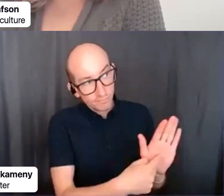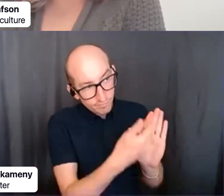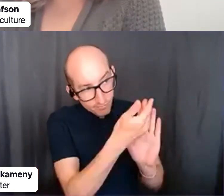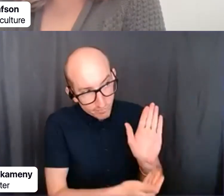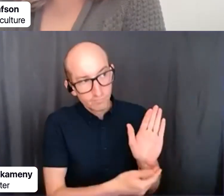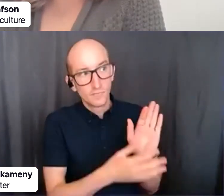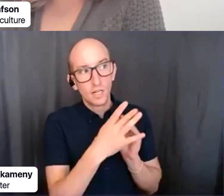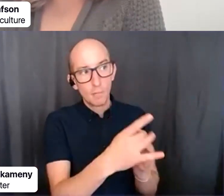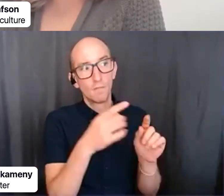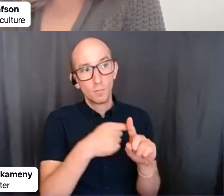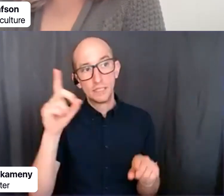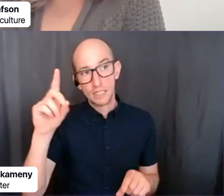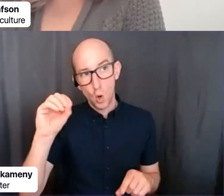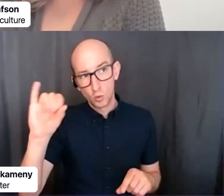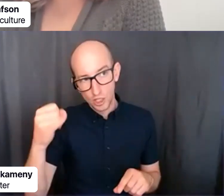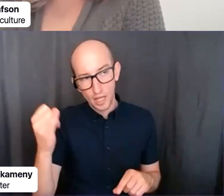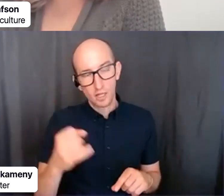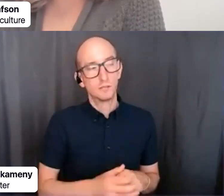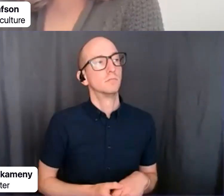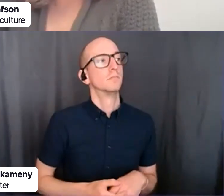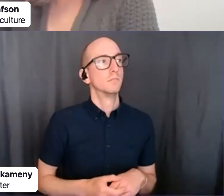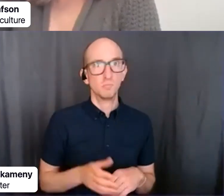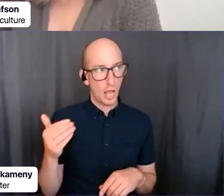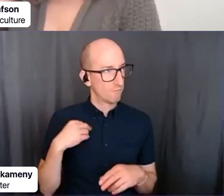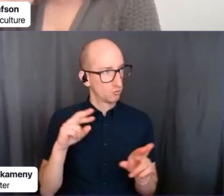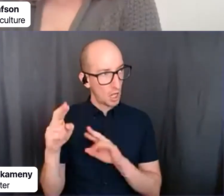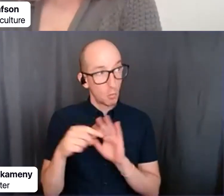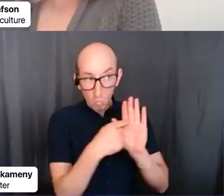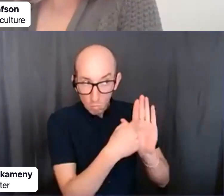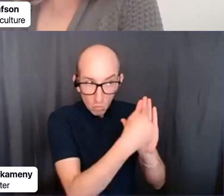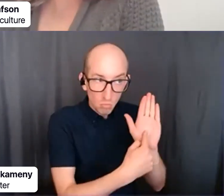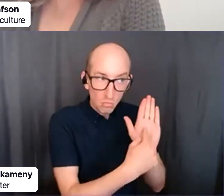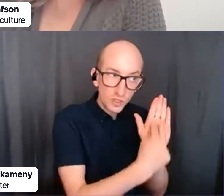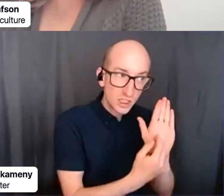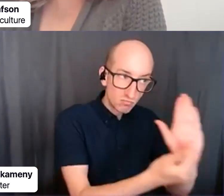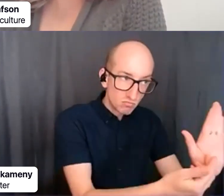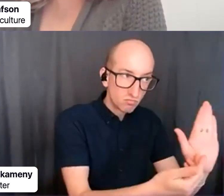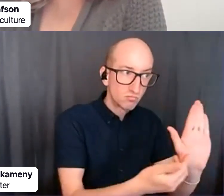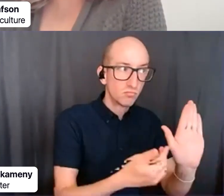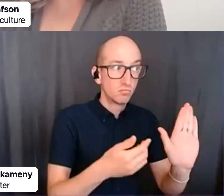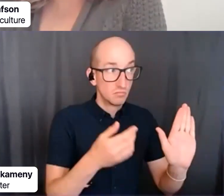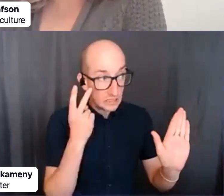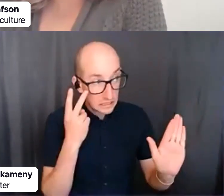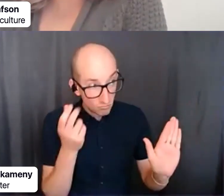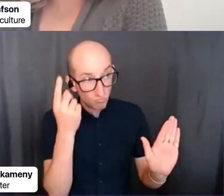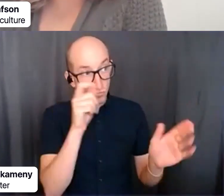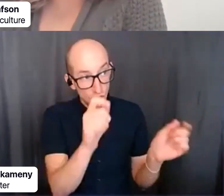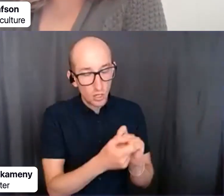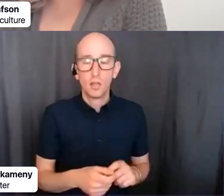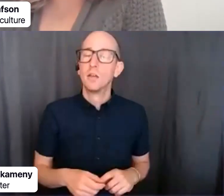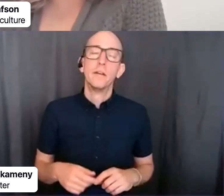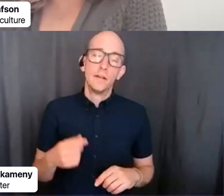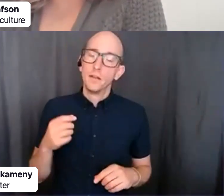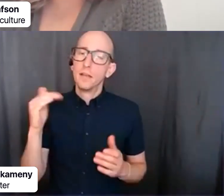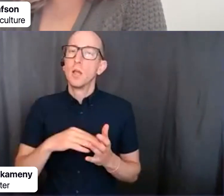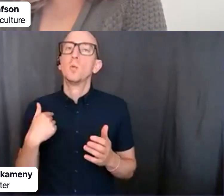Yeah. that we have, and show that to them and see if that works. But I mean, we realize that just someone